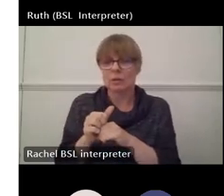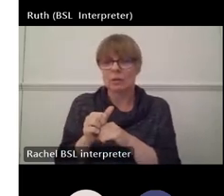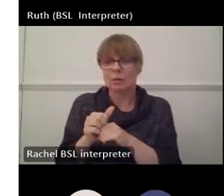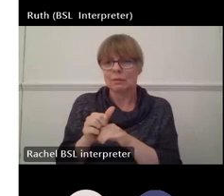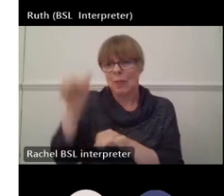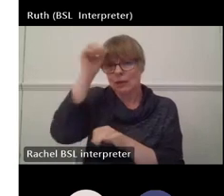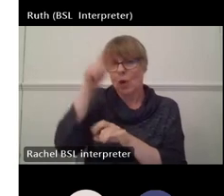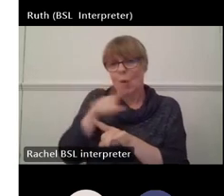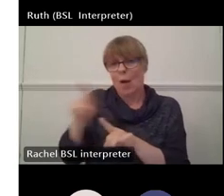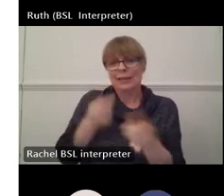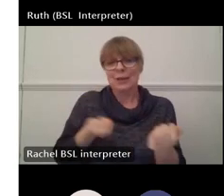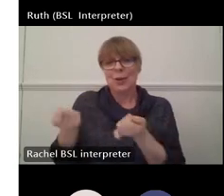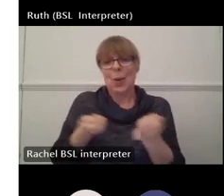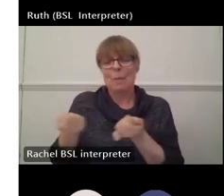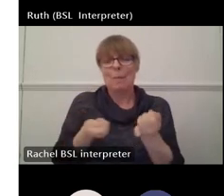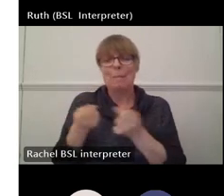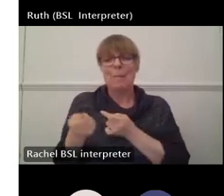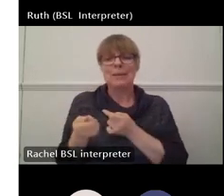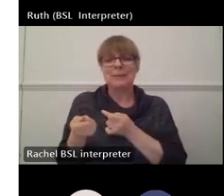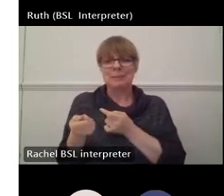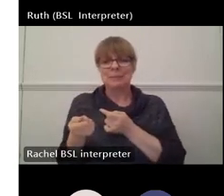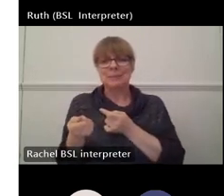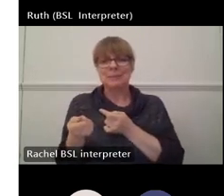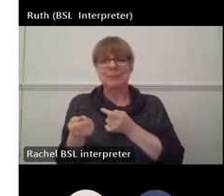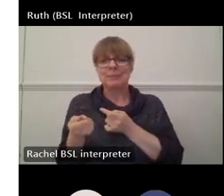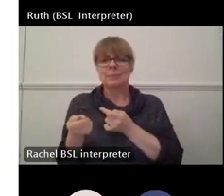So. You're a good company,